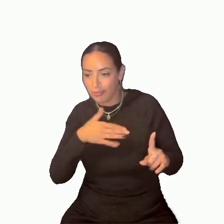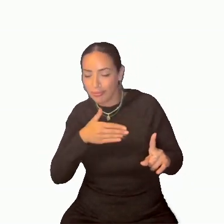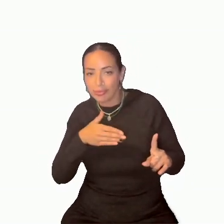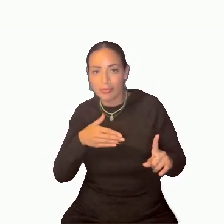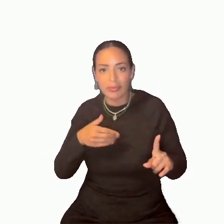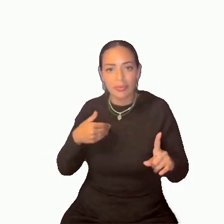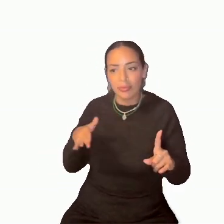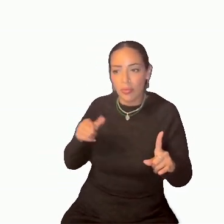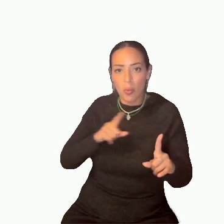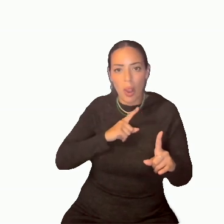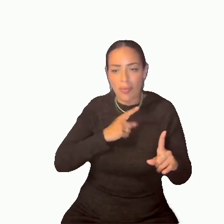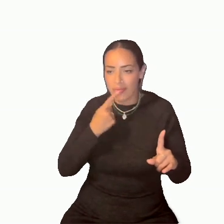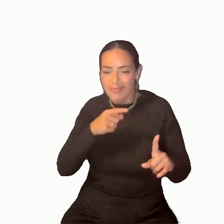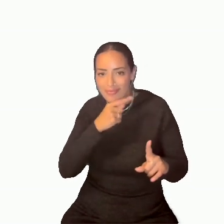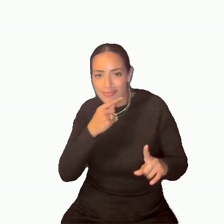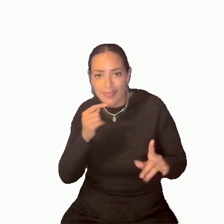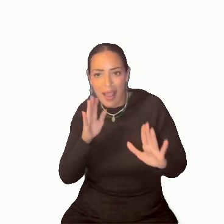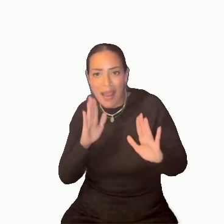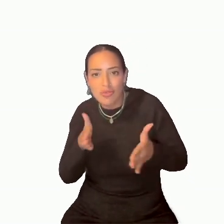partner.